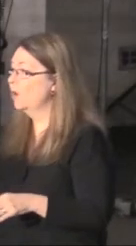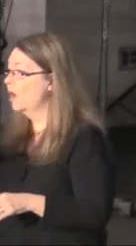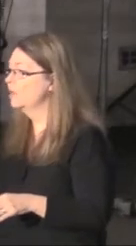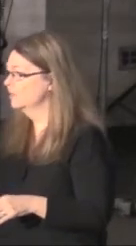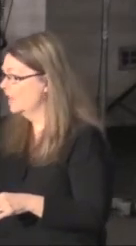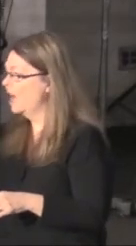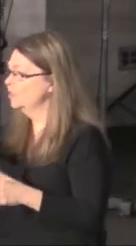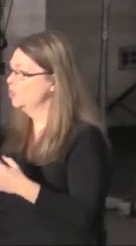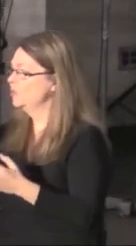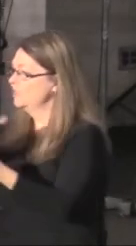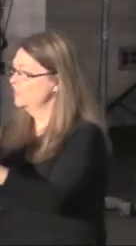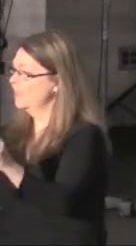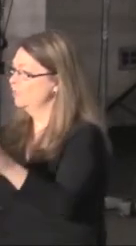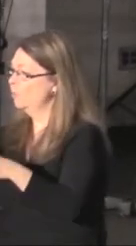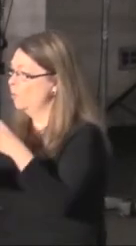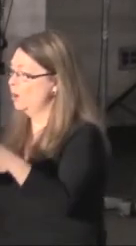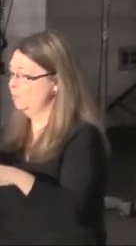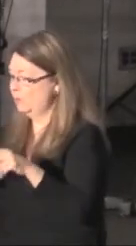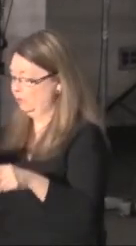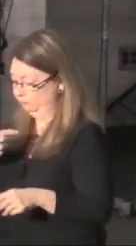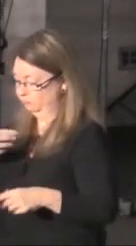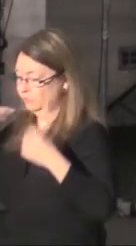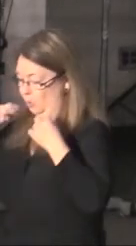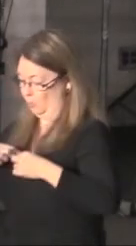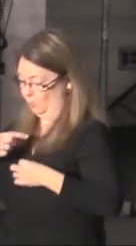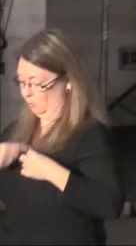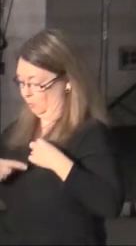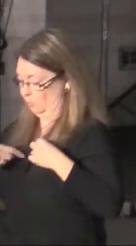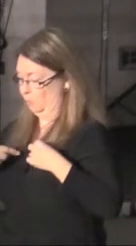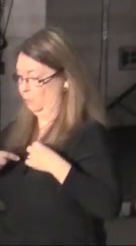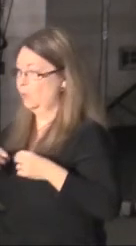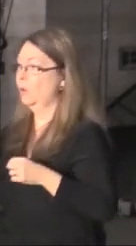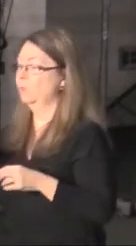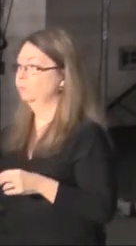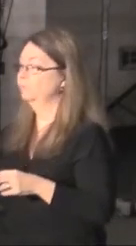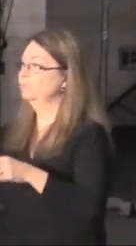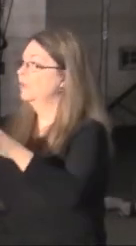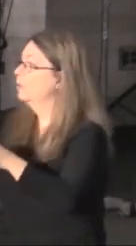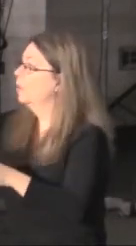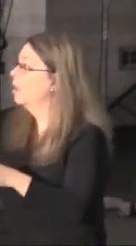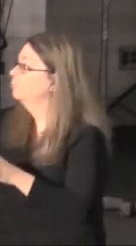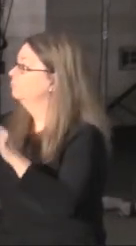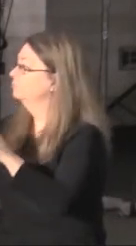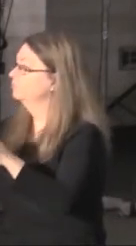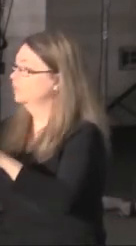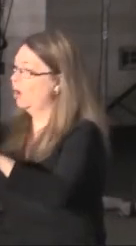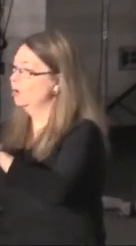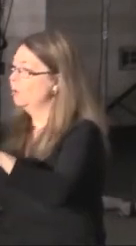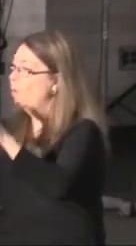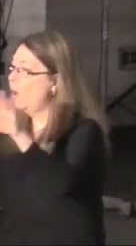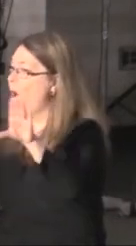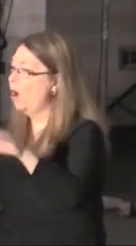Who would have thought a cross? Everybody wears it, puts it on our bodies, hang it up in the auditorium and throughout the church, and post it on our social